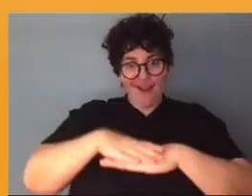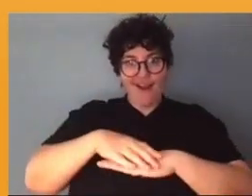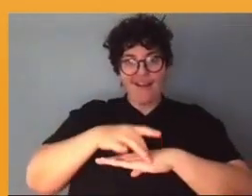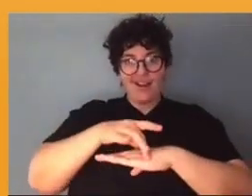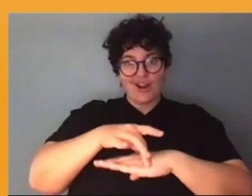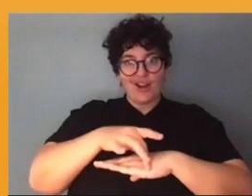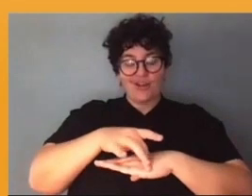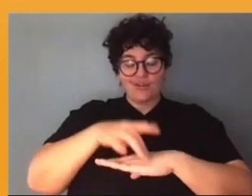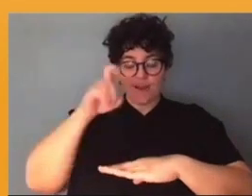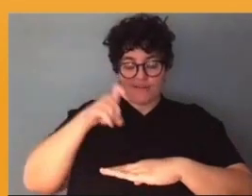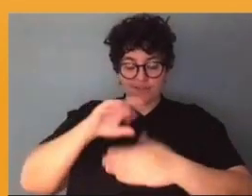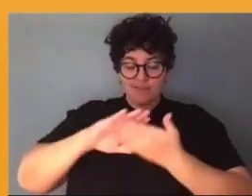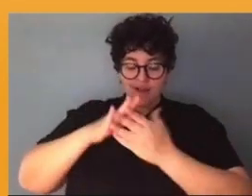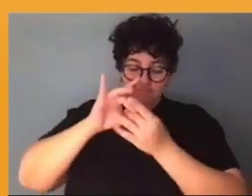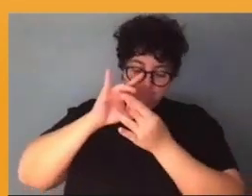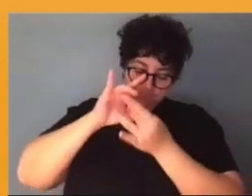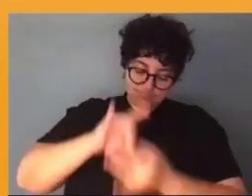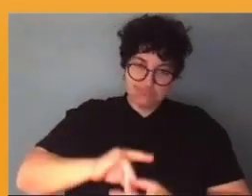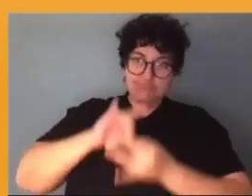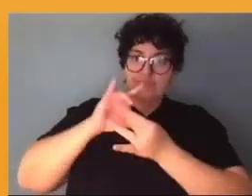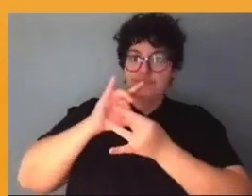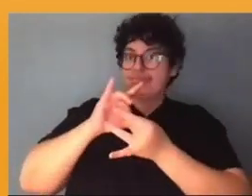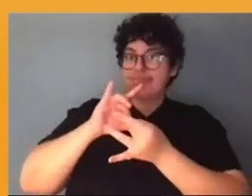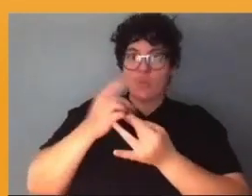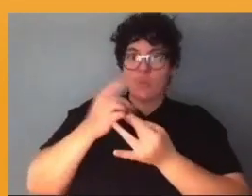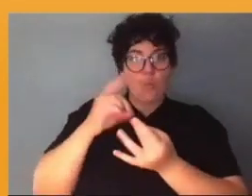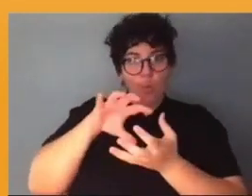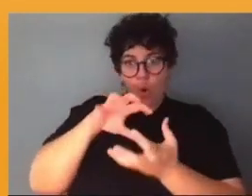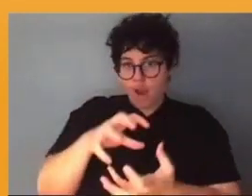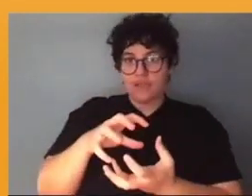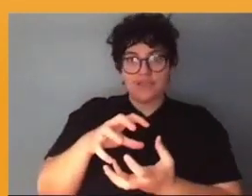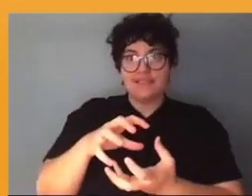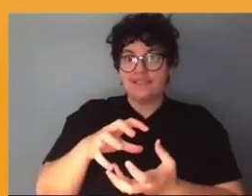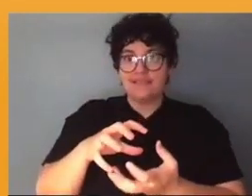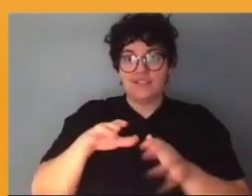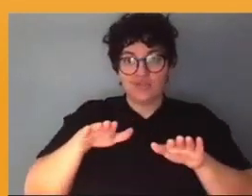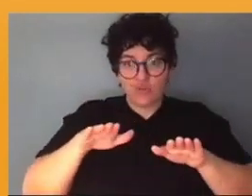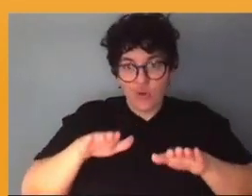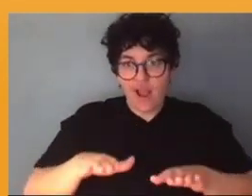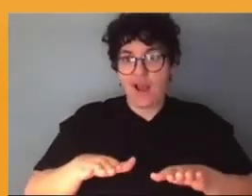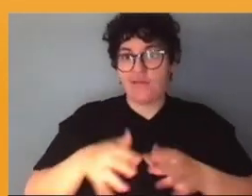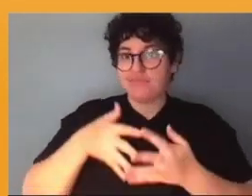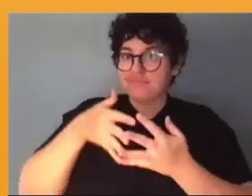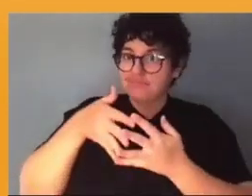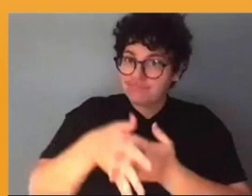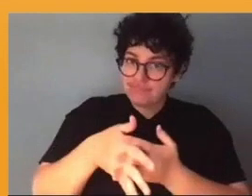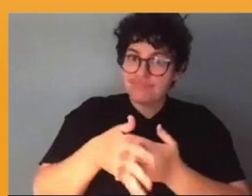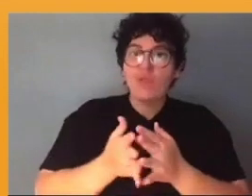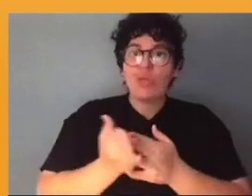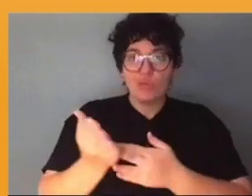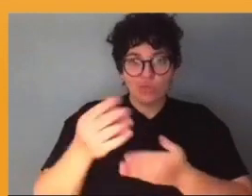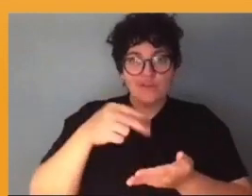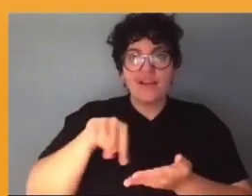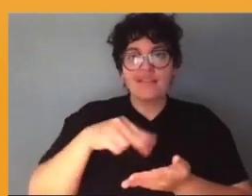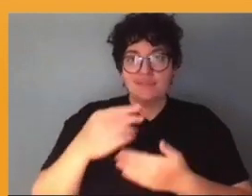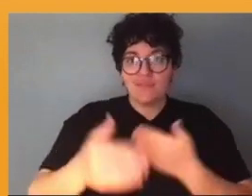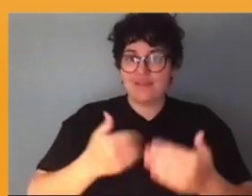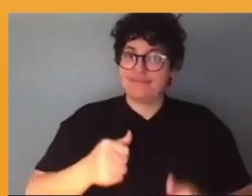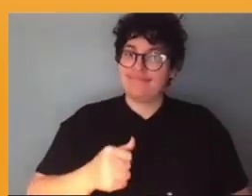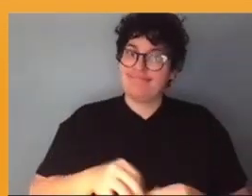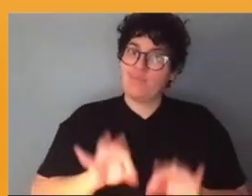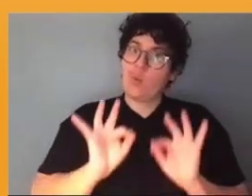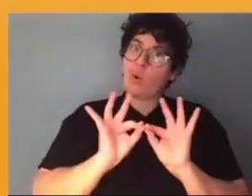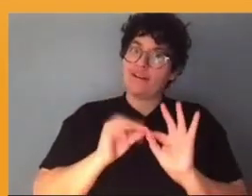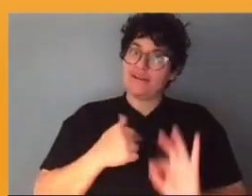that earth and ground yourself through that dancing process is important for me as a dancer. But I do